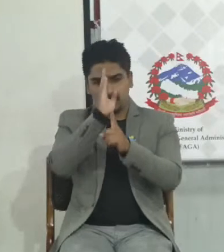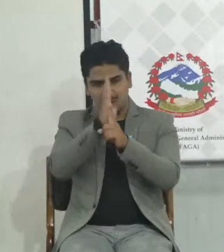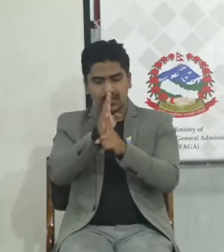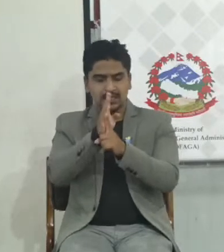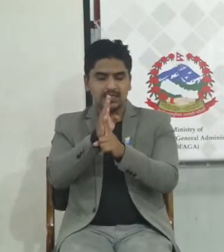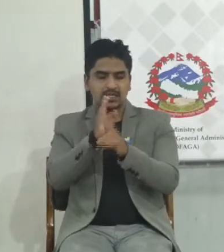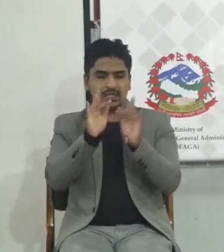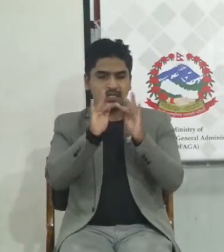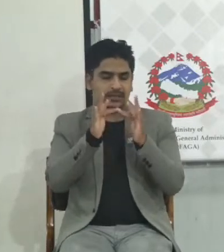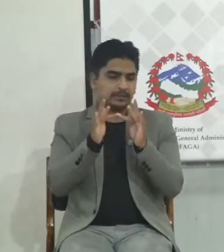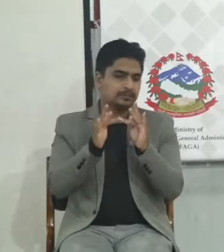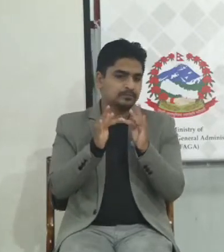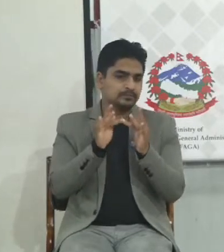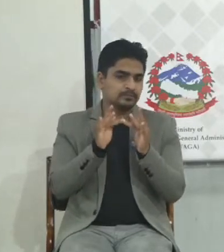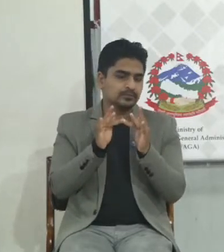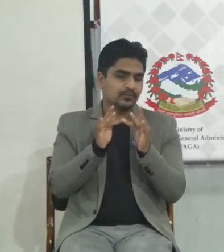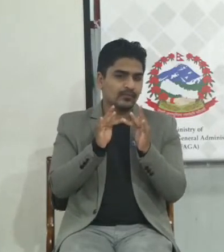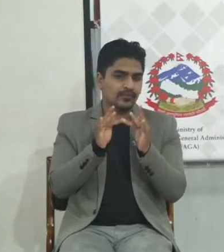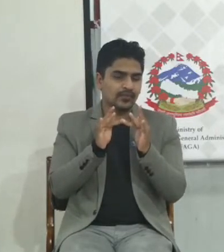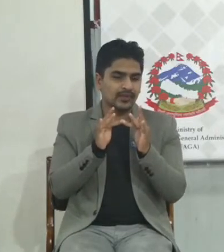platform.